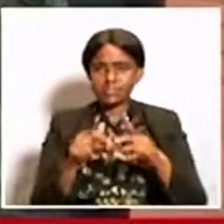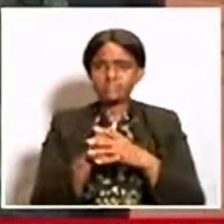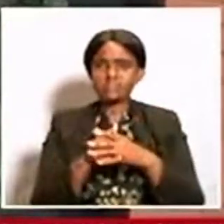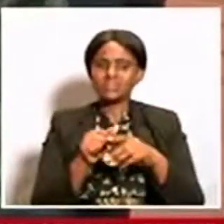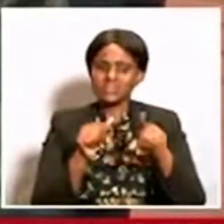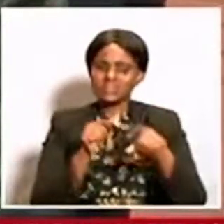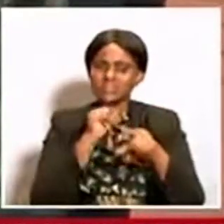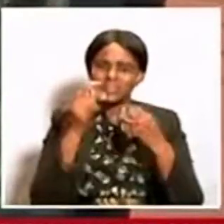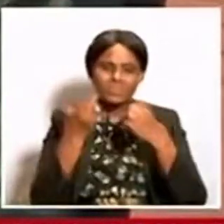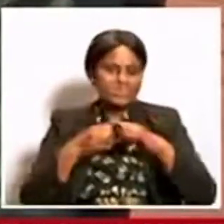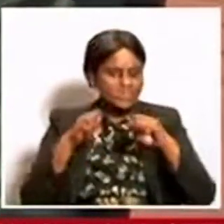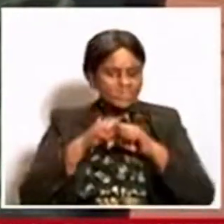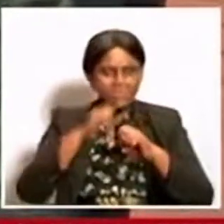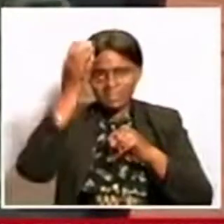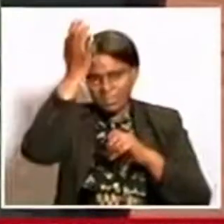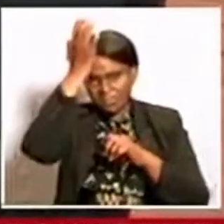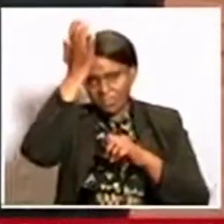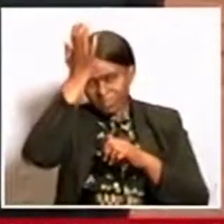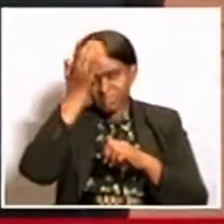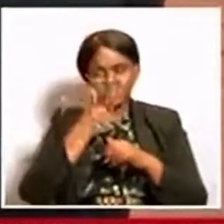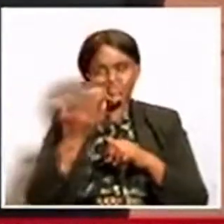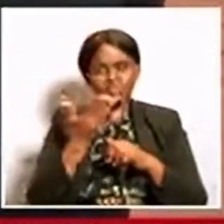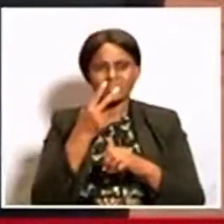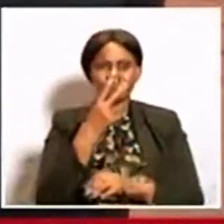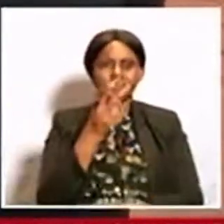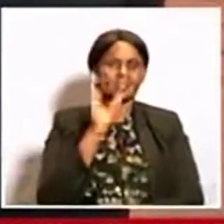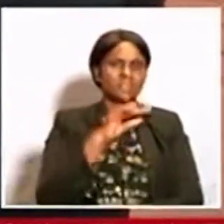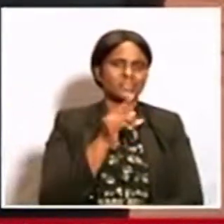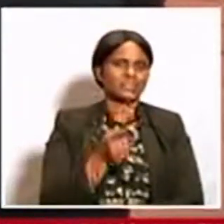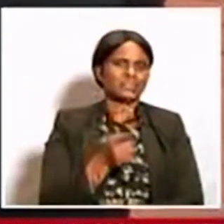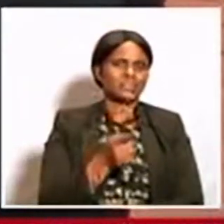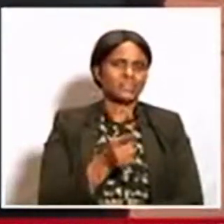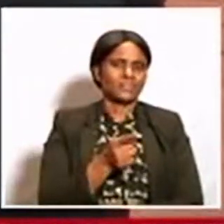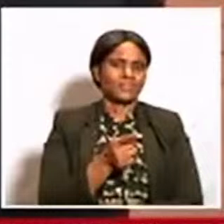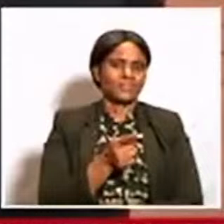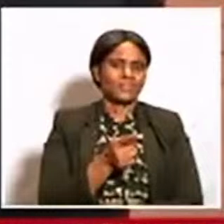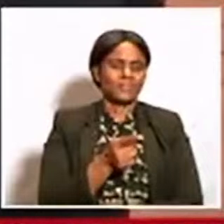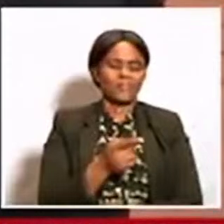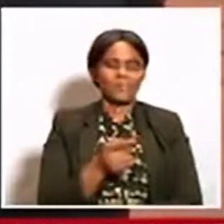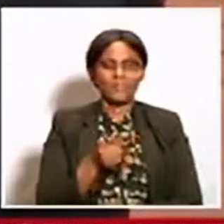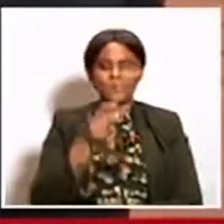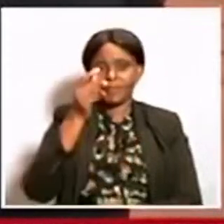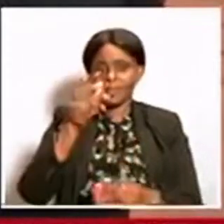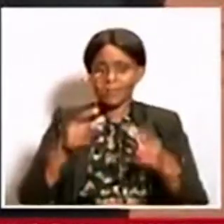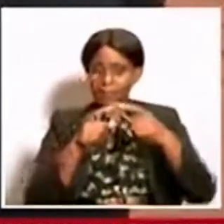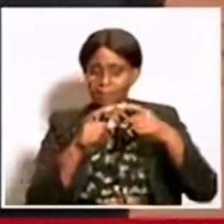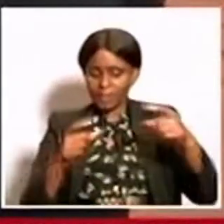It is not even dated. It's here. The voucher has no date,